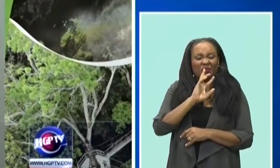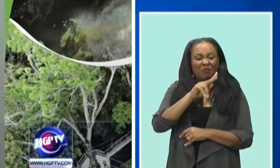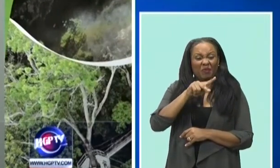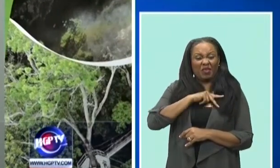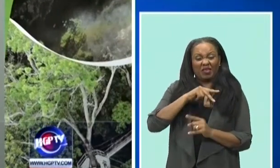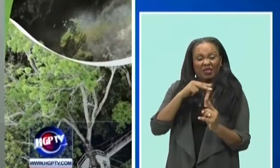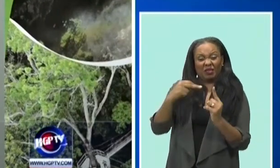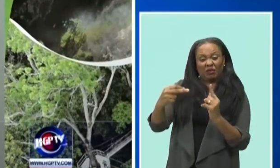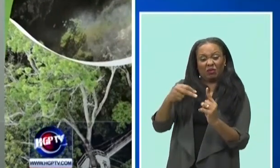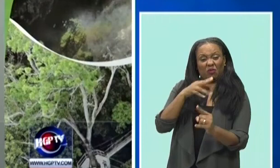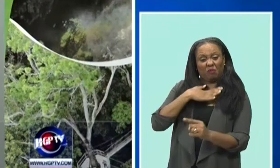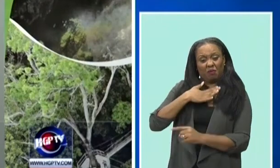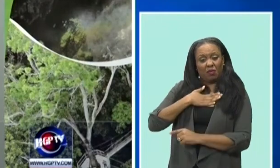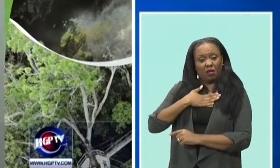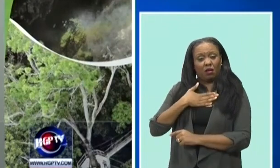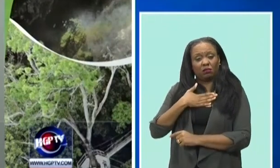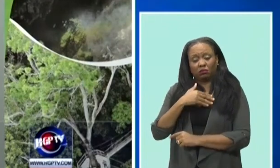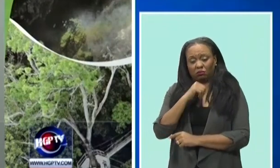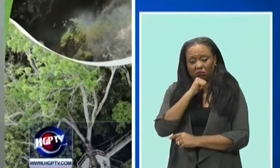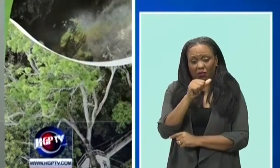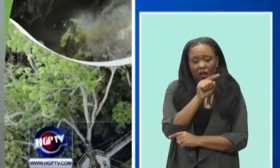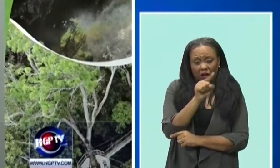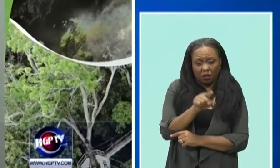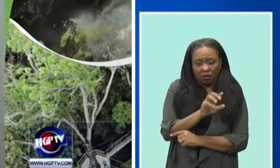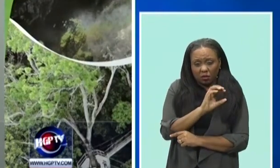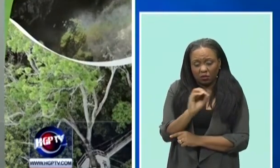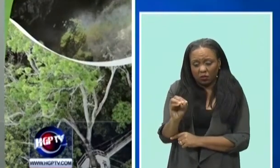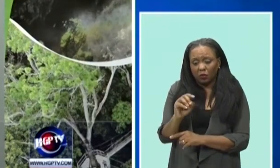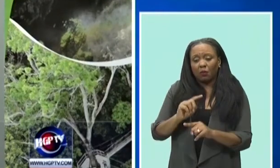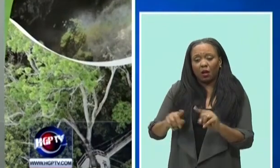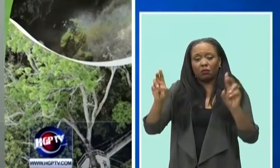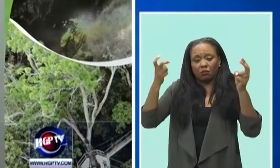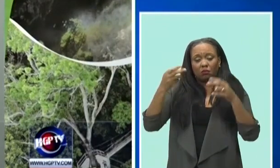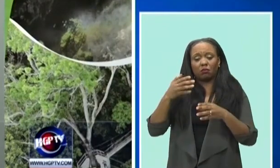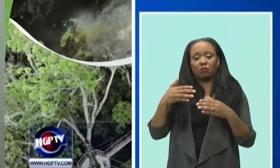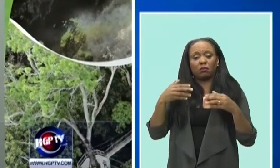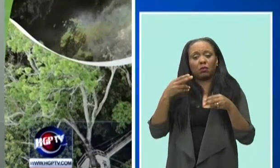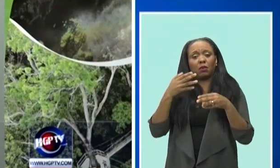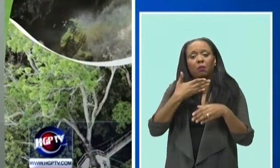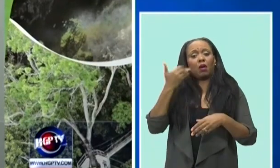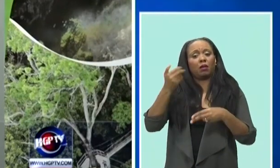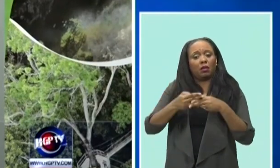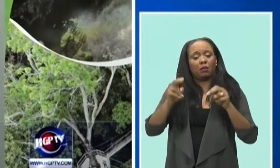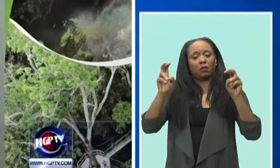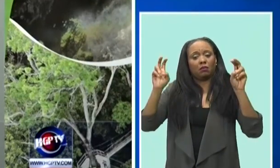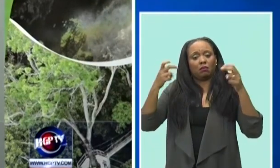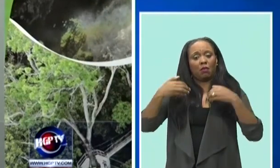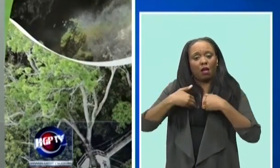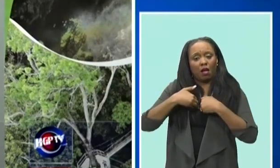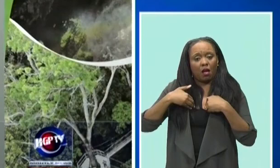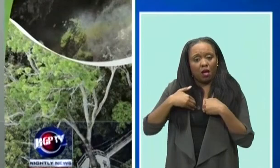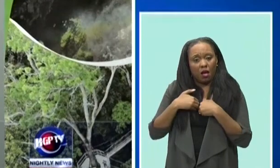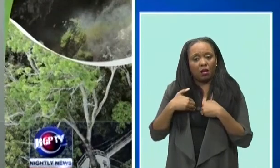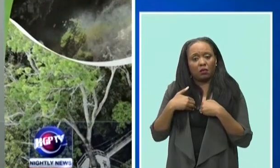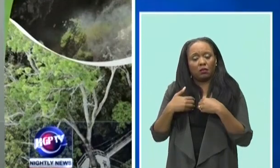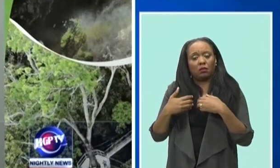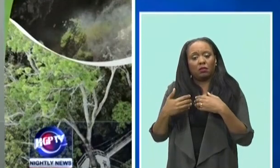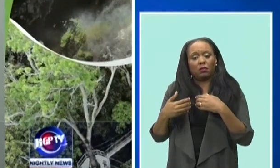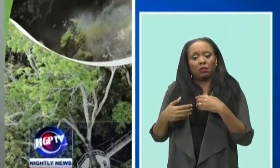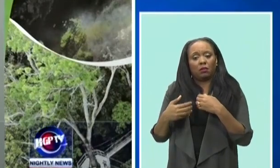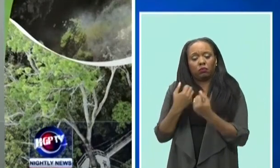that the Animal Rescue and Rehabilitation Center is a better fit for Guyana than